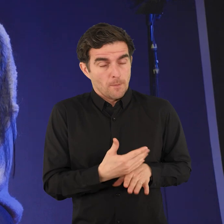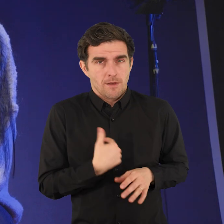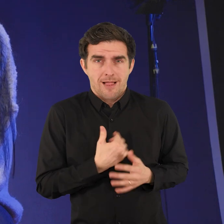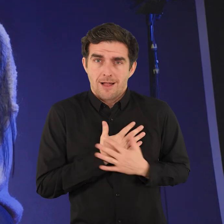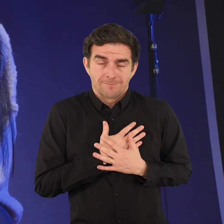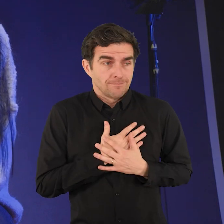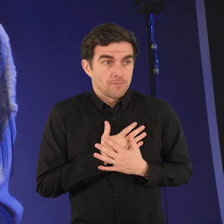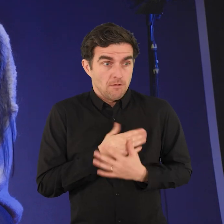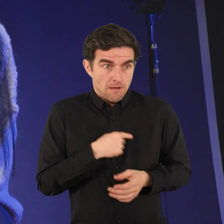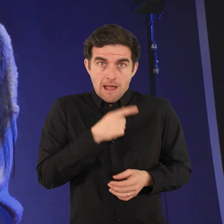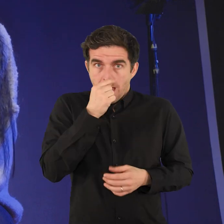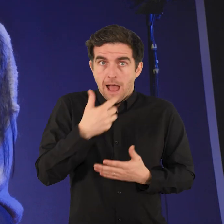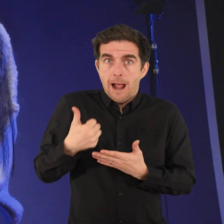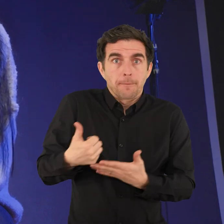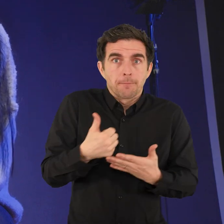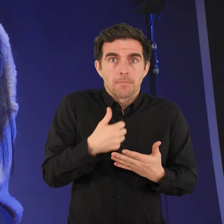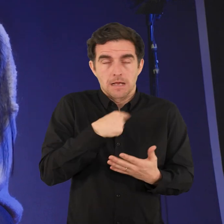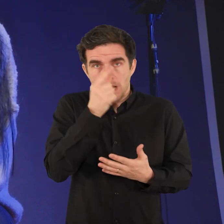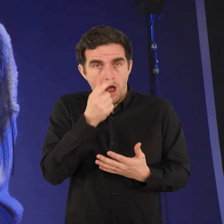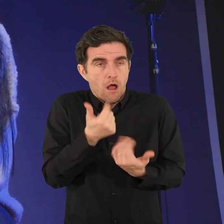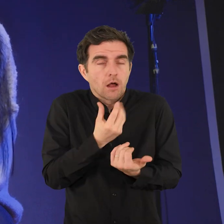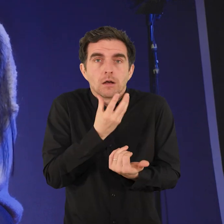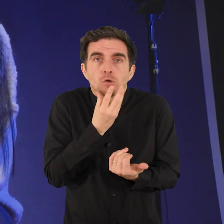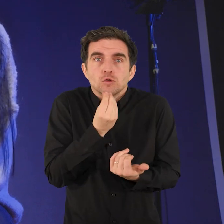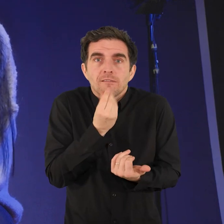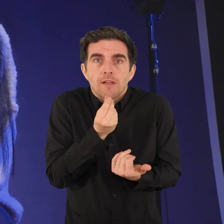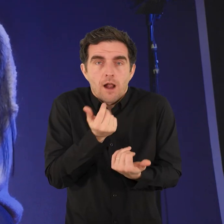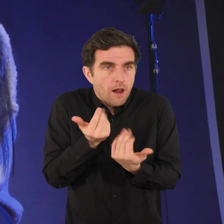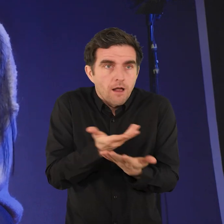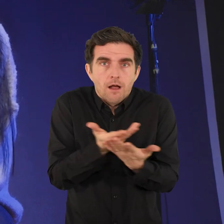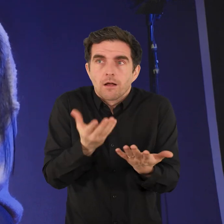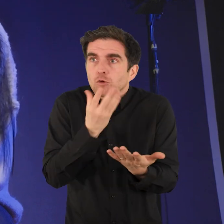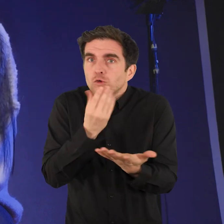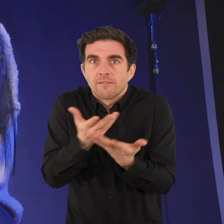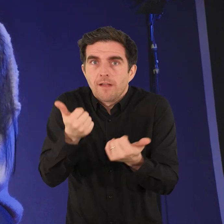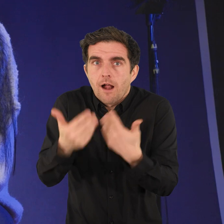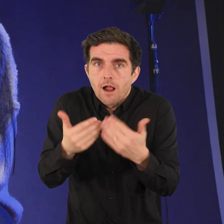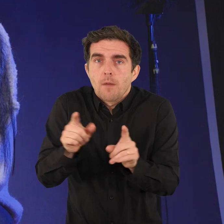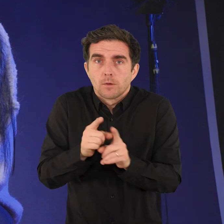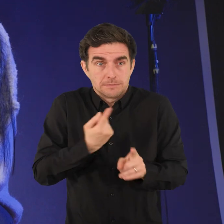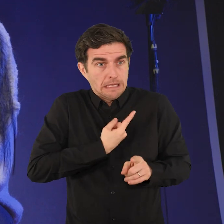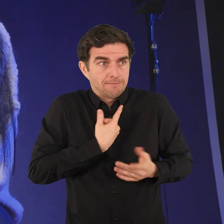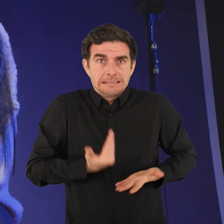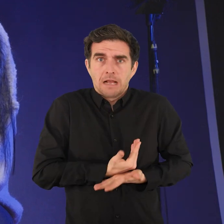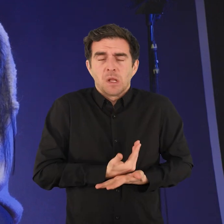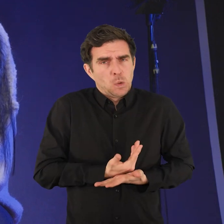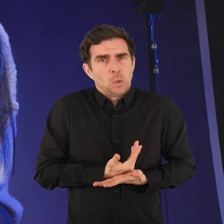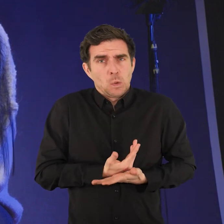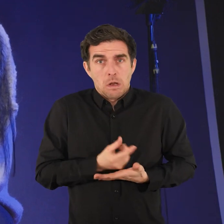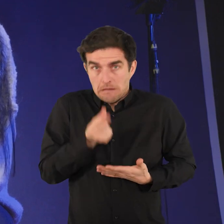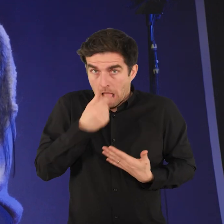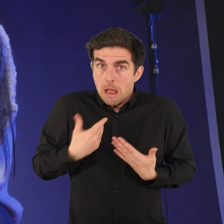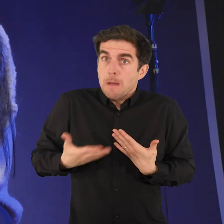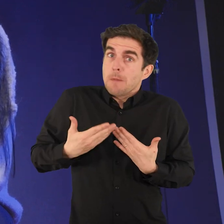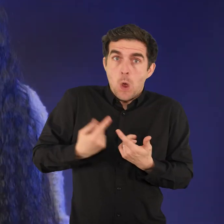love, where I can help, and I can do something useful for them, and I'm in a safe place. What else can I wish for